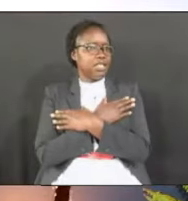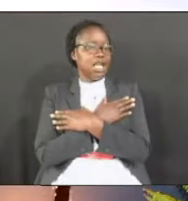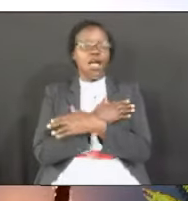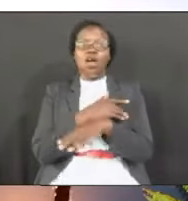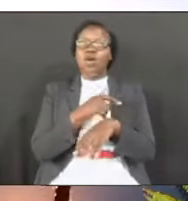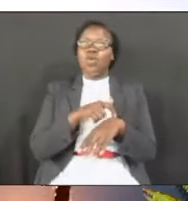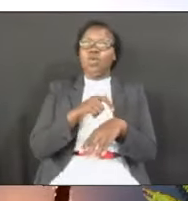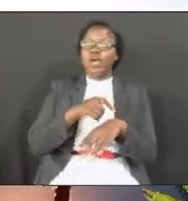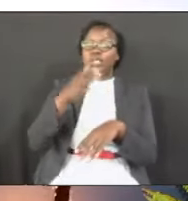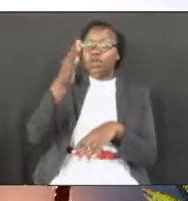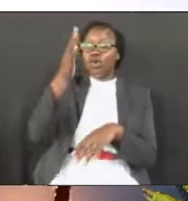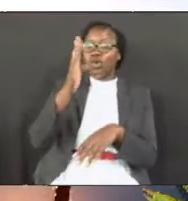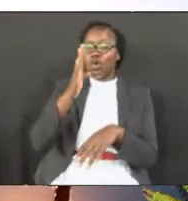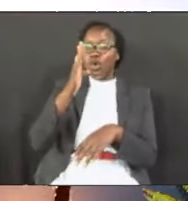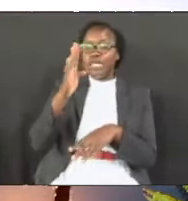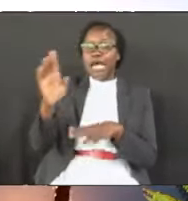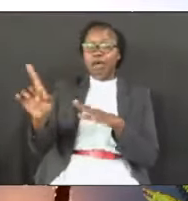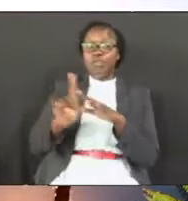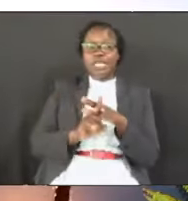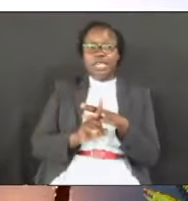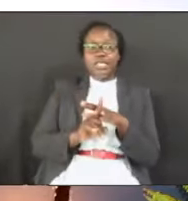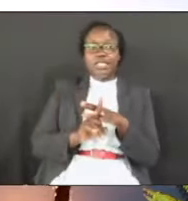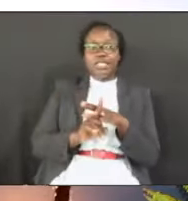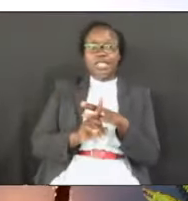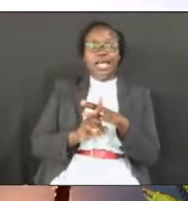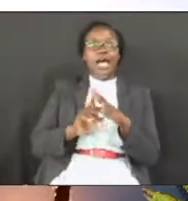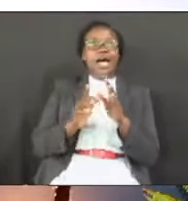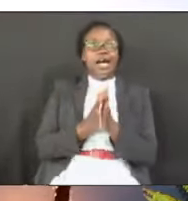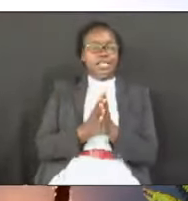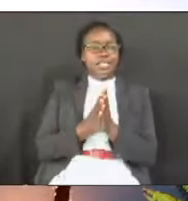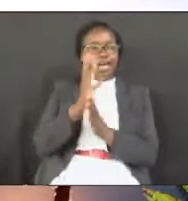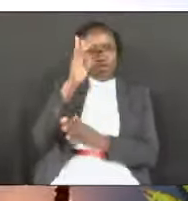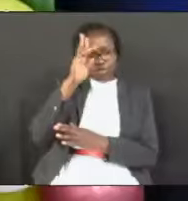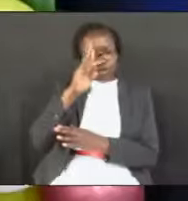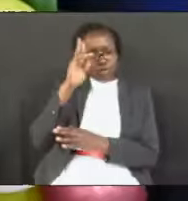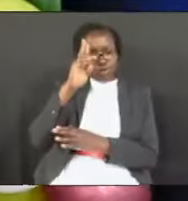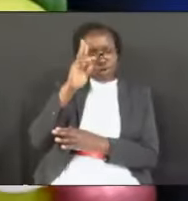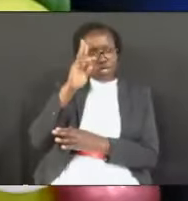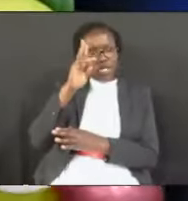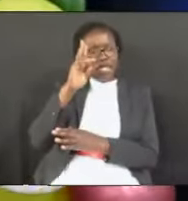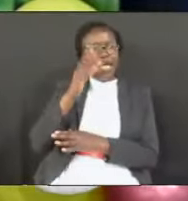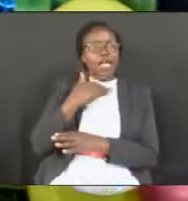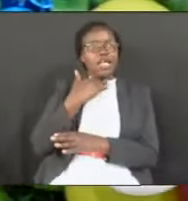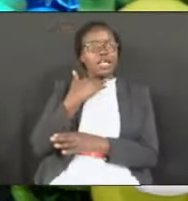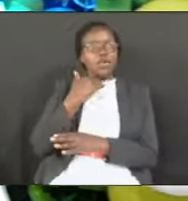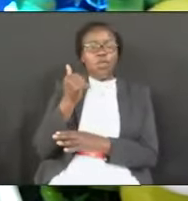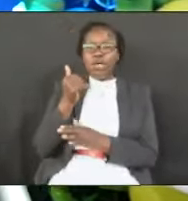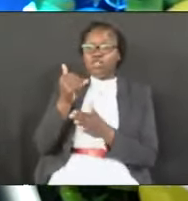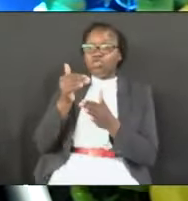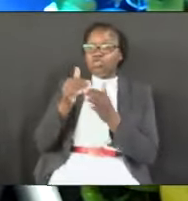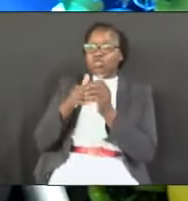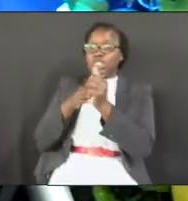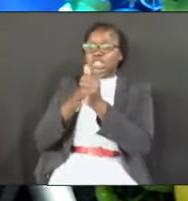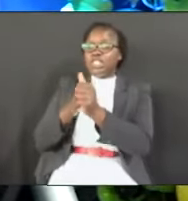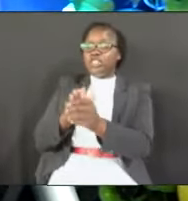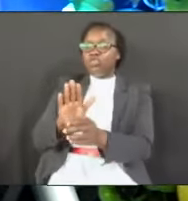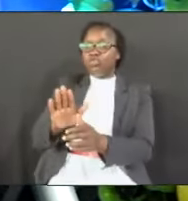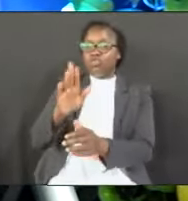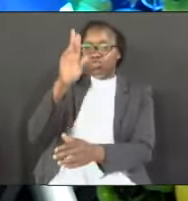When God appears unreasonable, he wants to lead you to